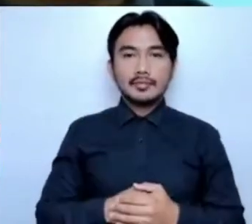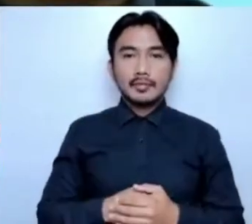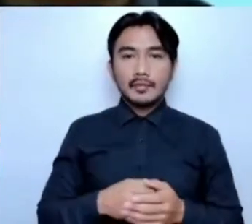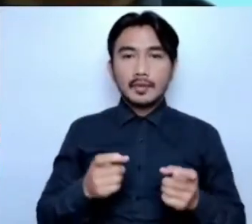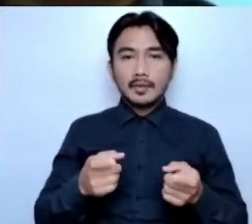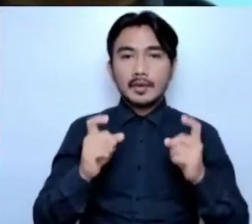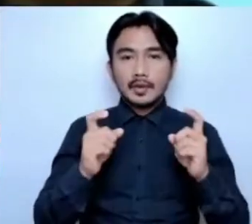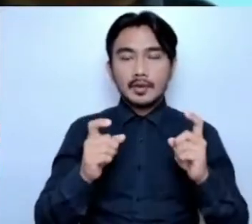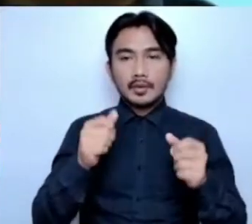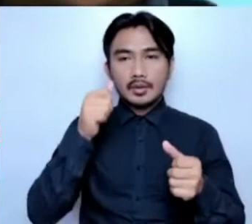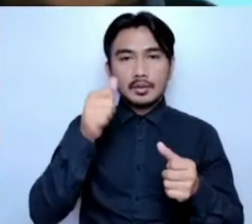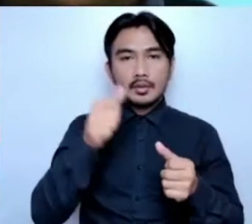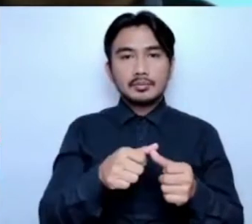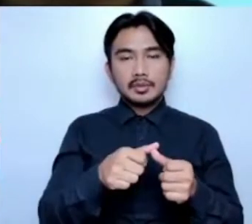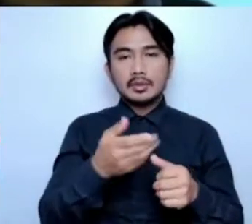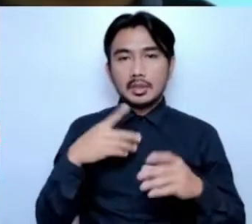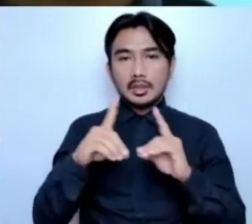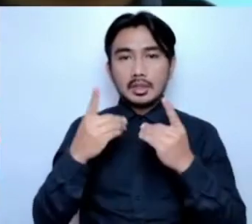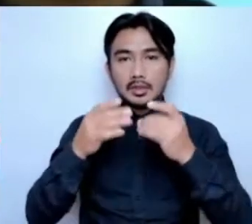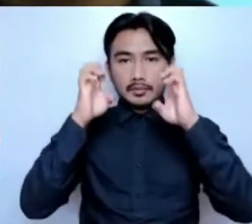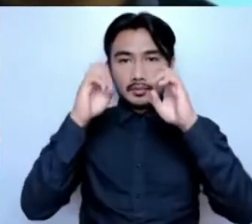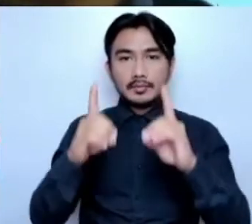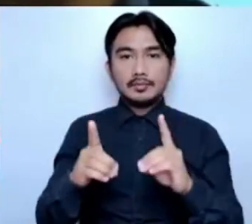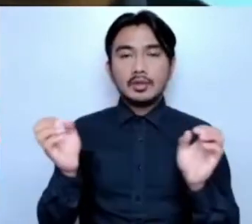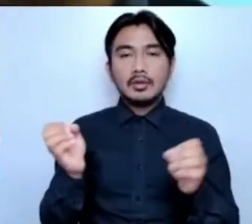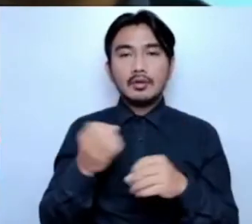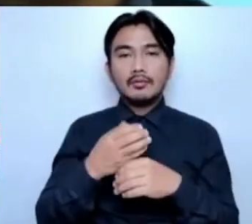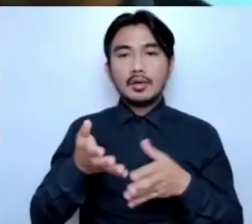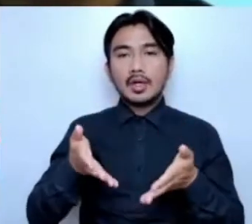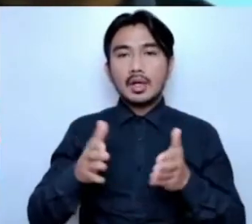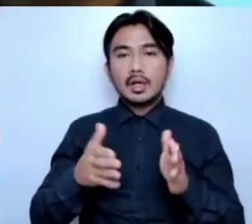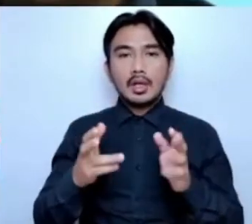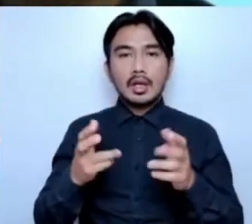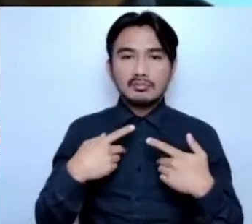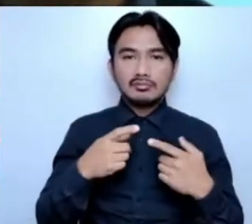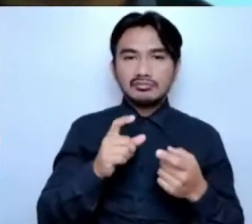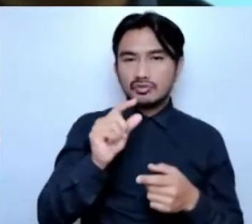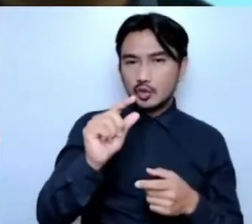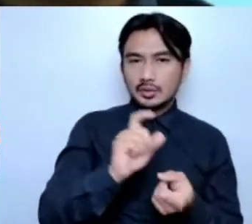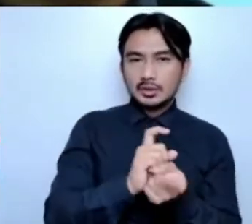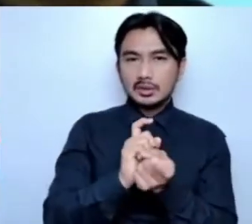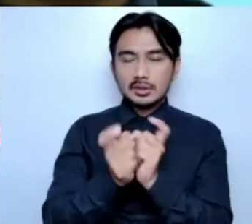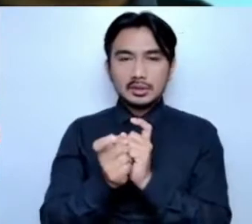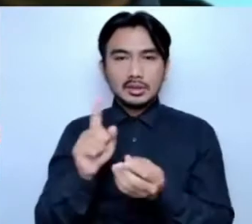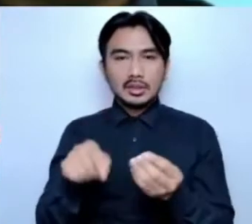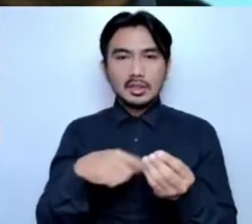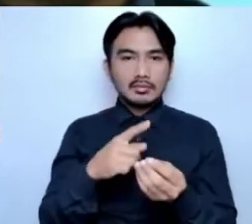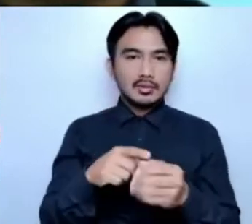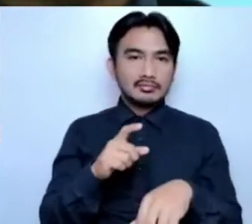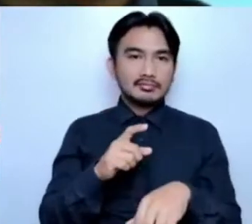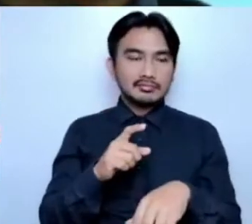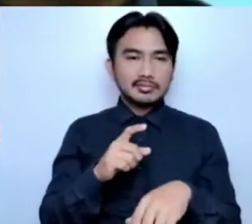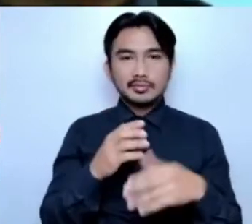DepEd Central Office allows certain adjustments on the timeline of the RPMS cycle.